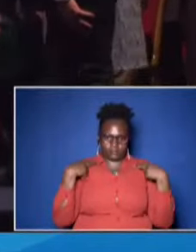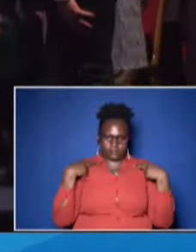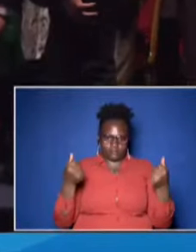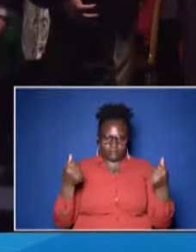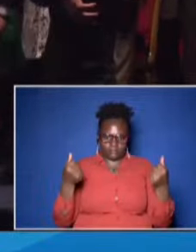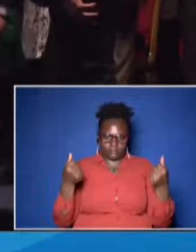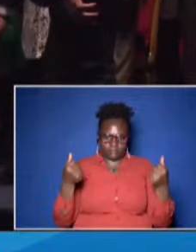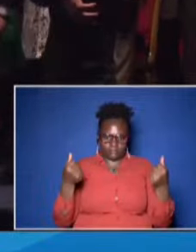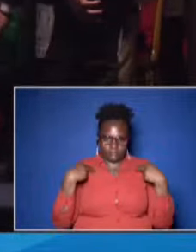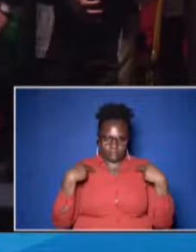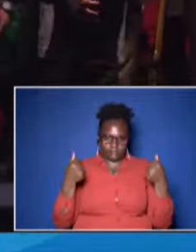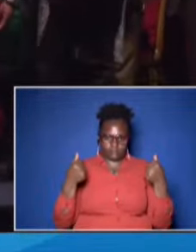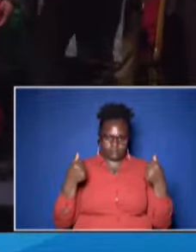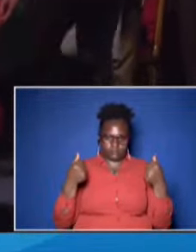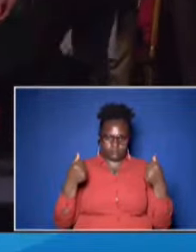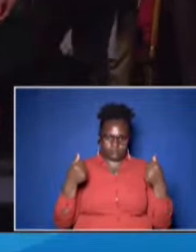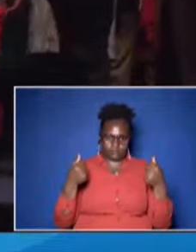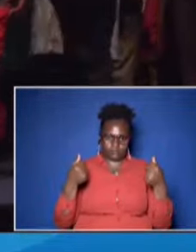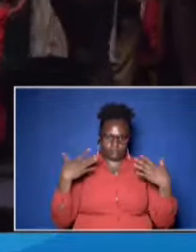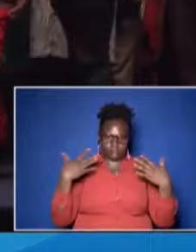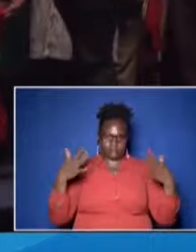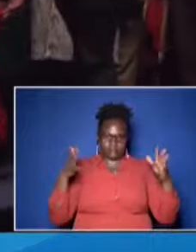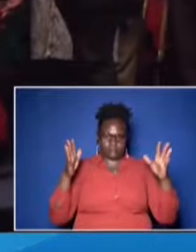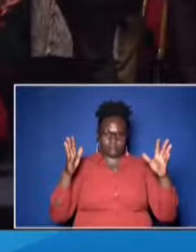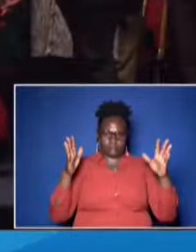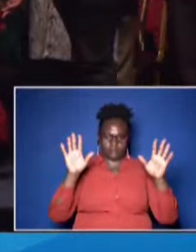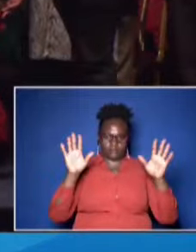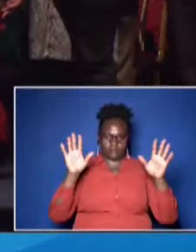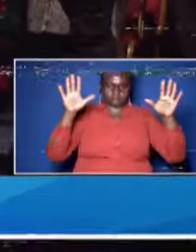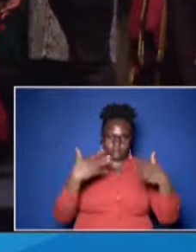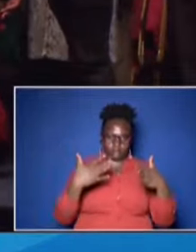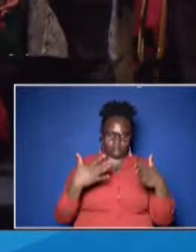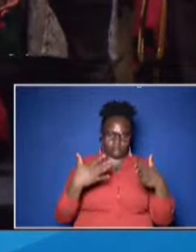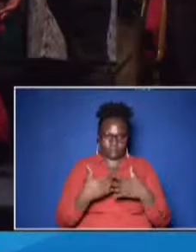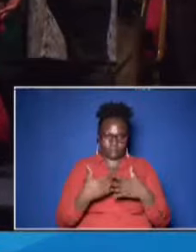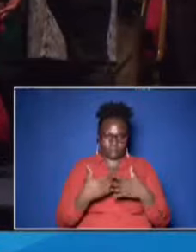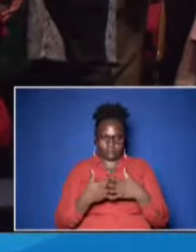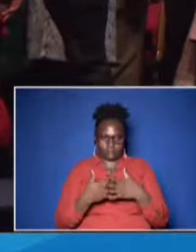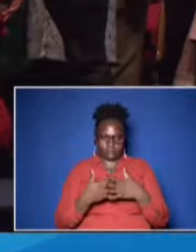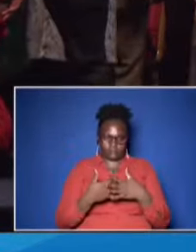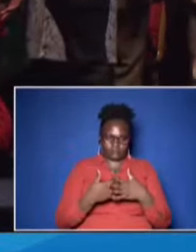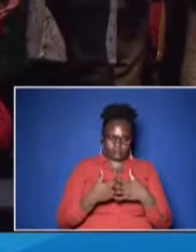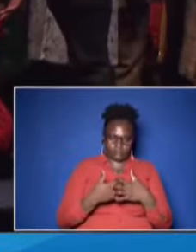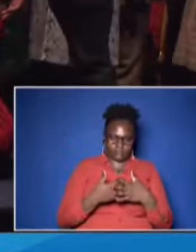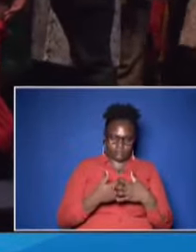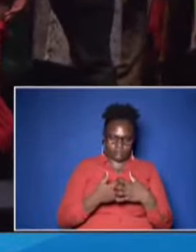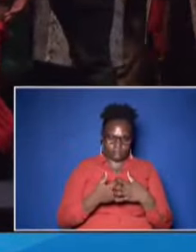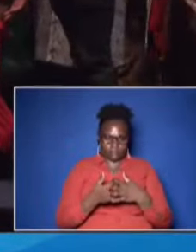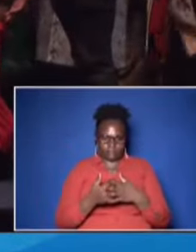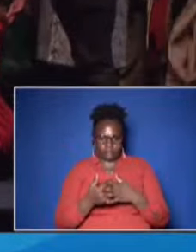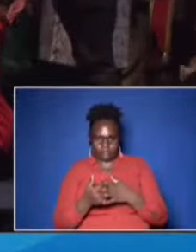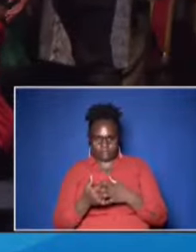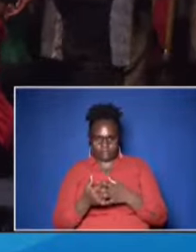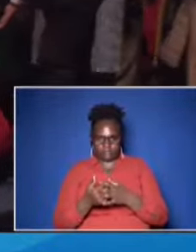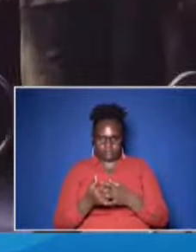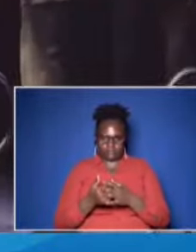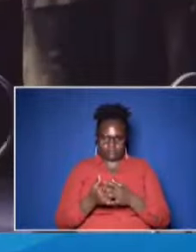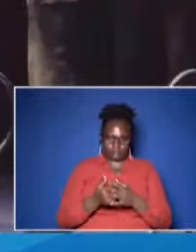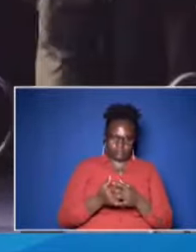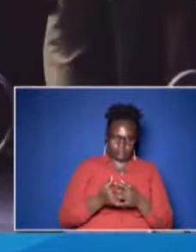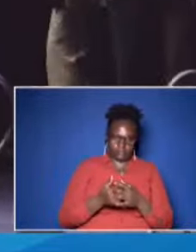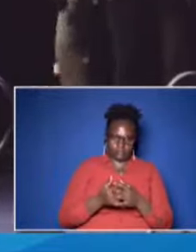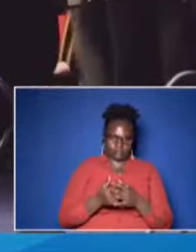healings Lift Your Hands to Heaven Jesus all glorious